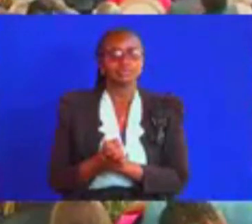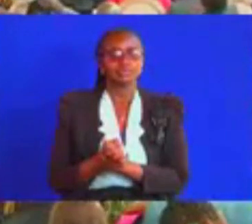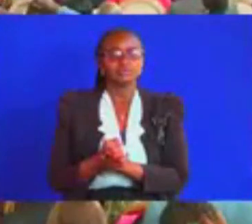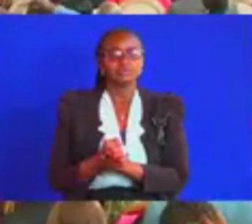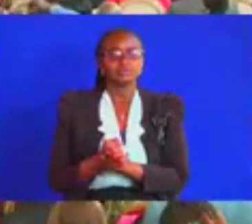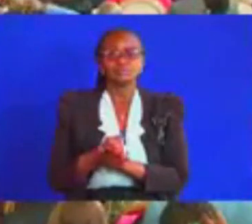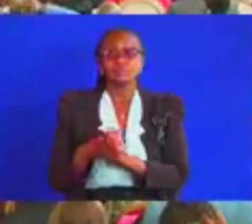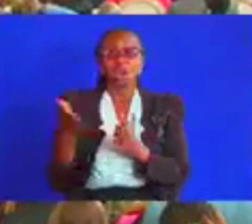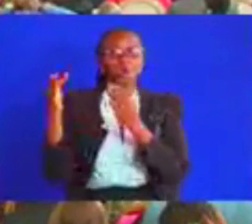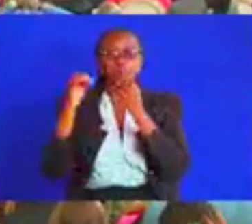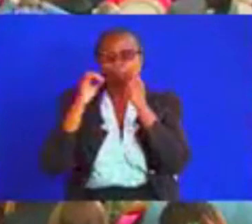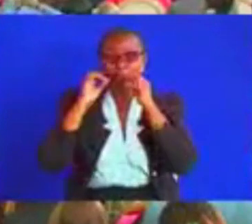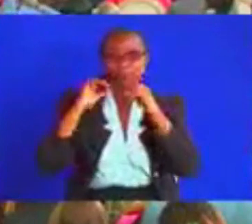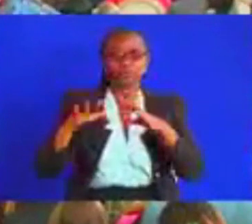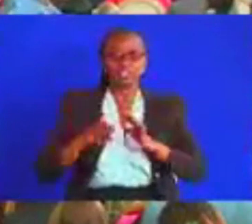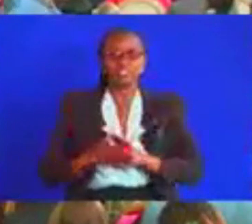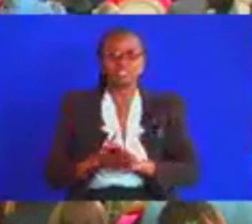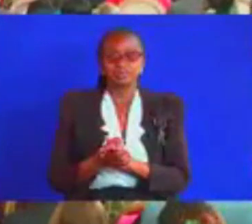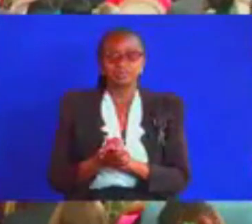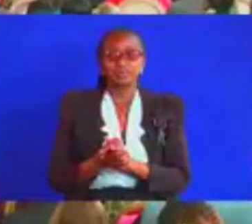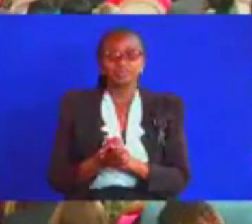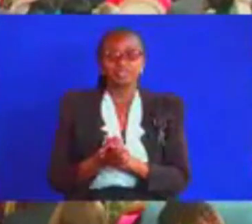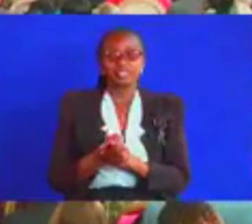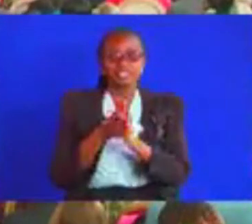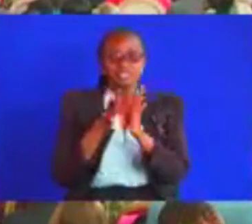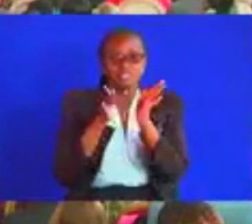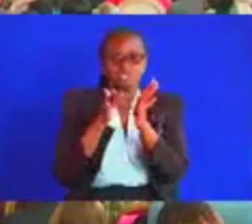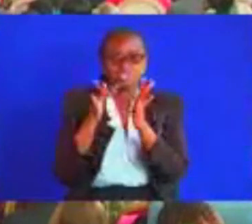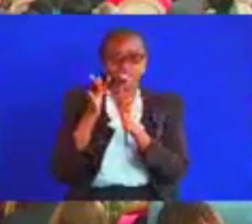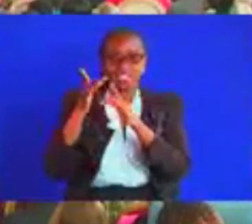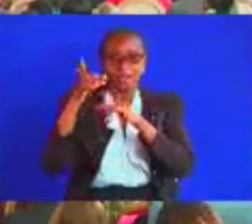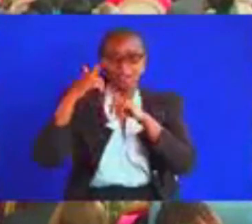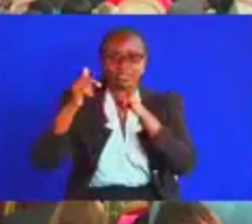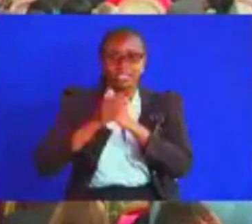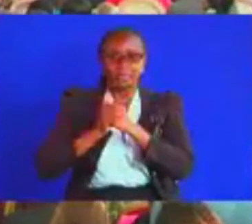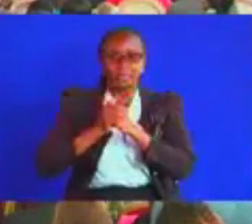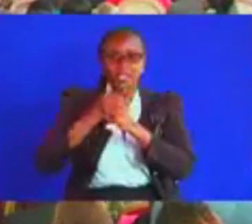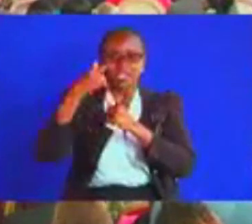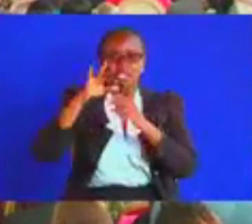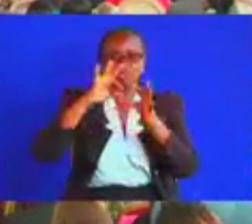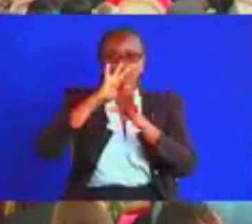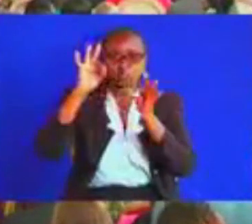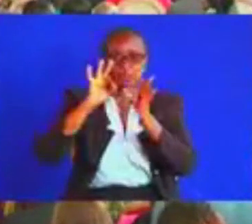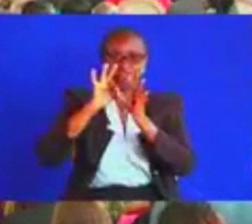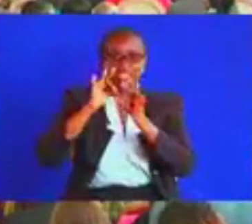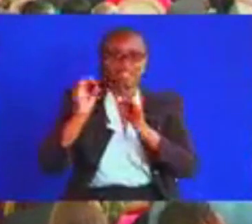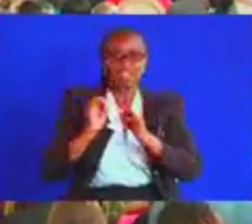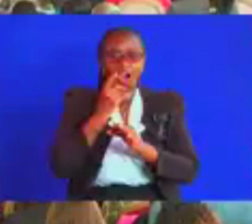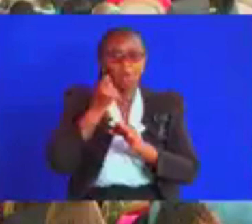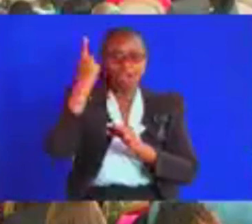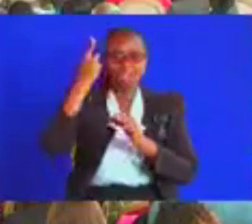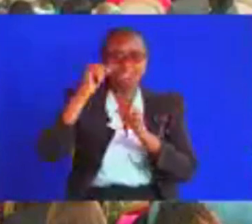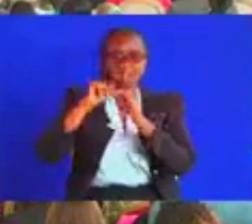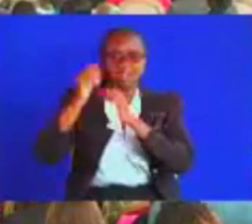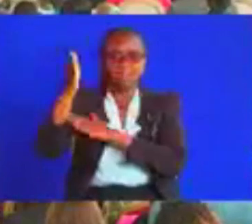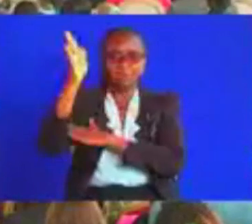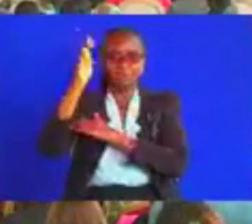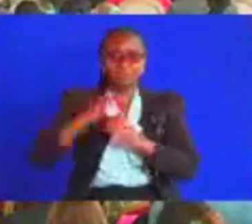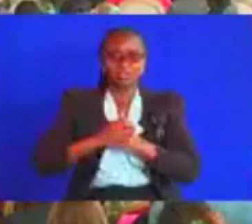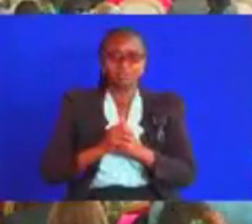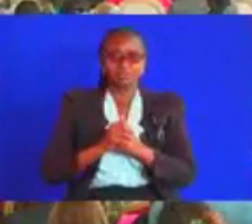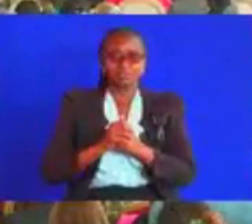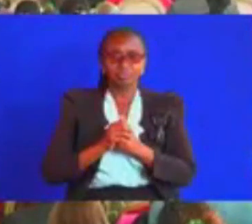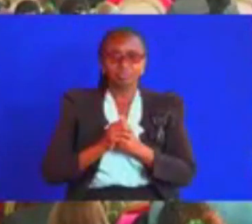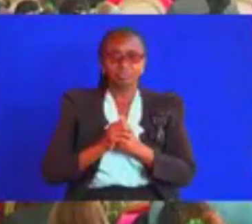Are we blessed? So Jesus came as a correction to our understanding about God.